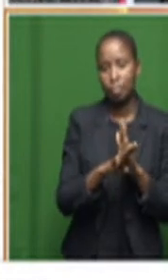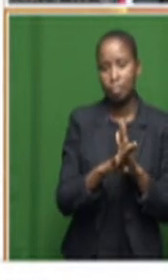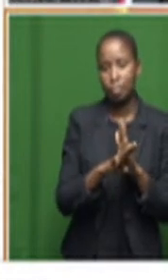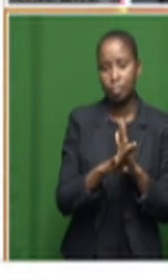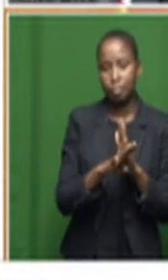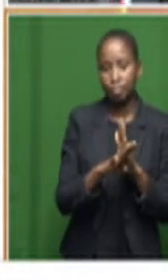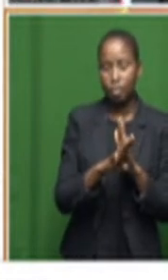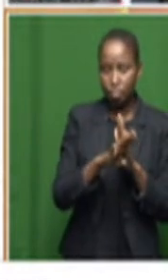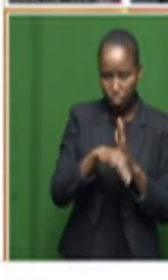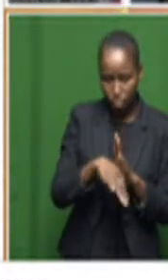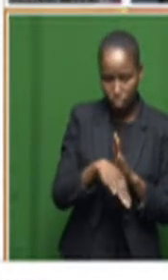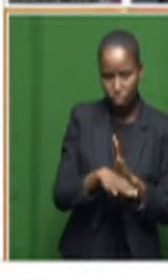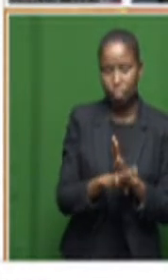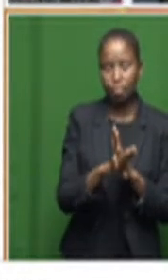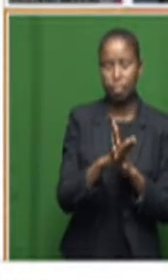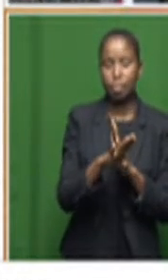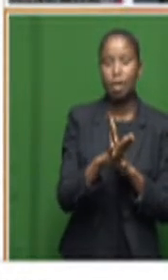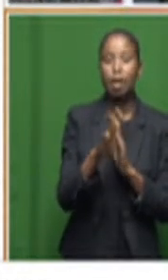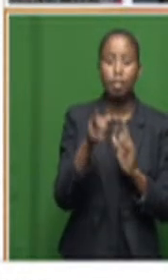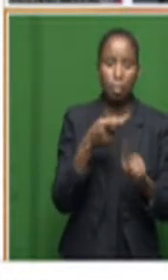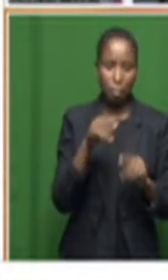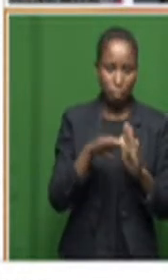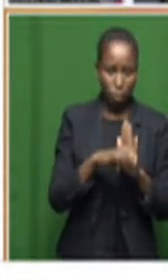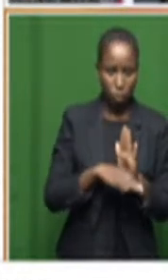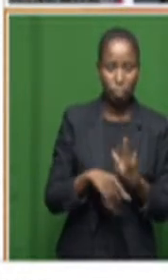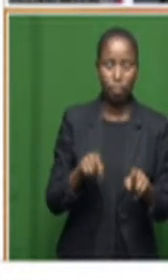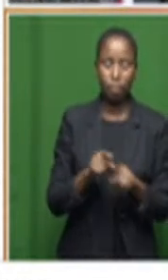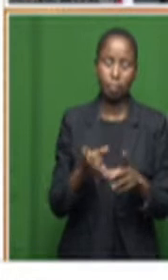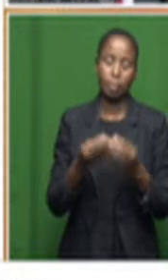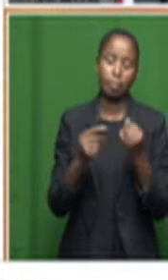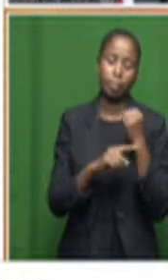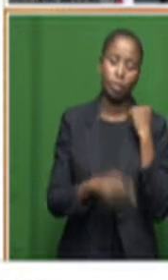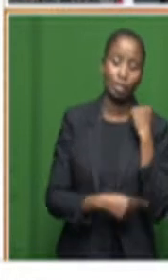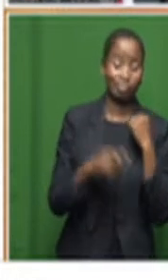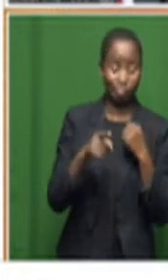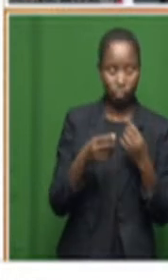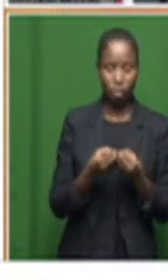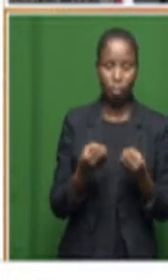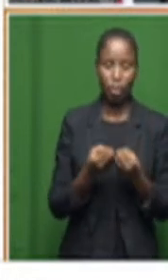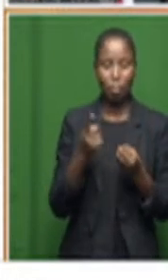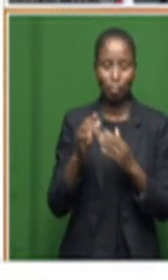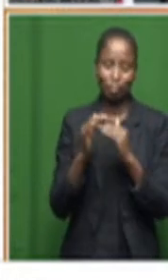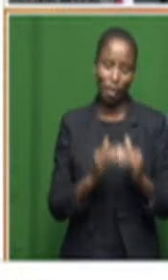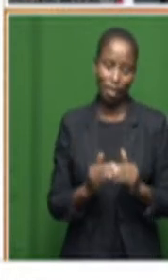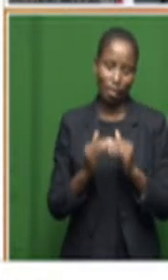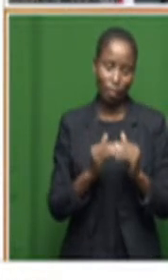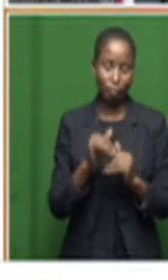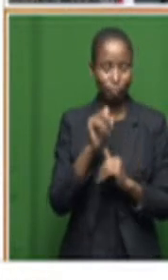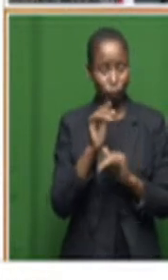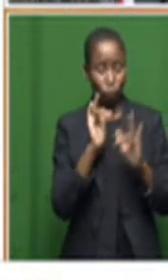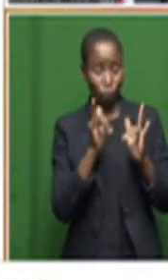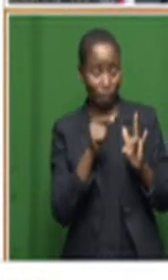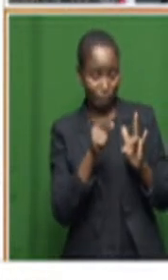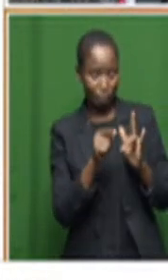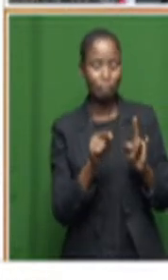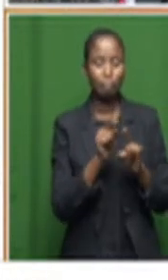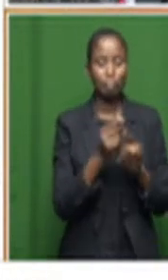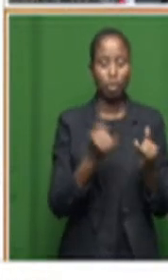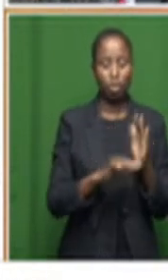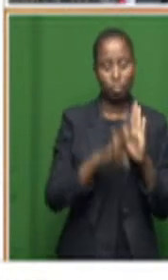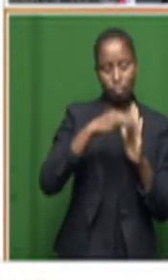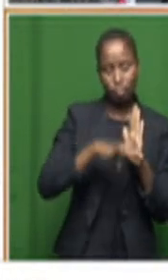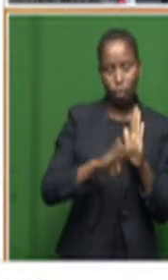into the system and the momentum of the program is lost, is something that we all need to watch carefully, and we'd like to see these graphs pick